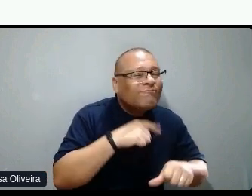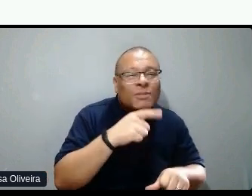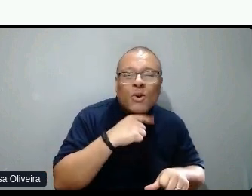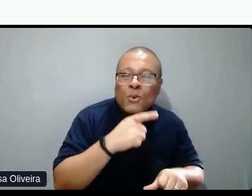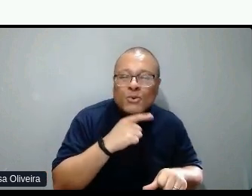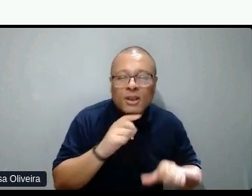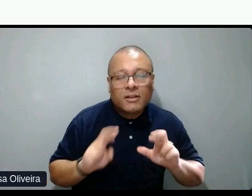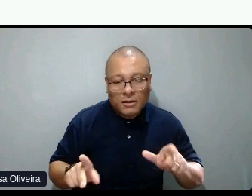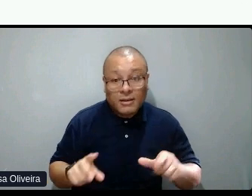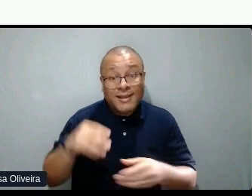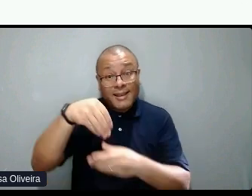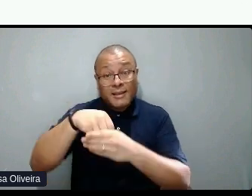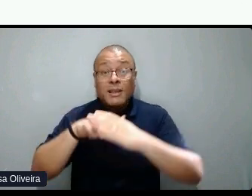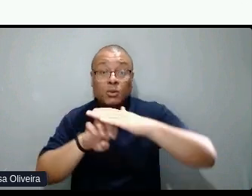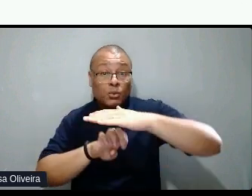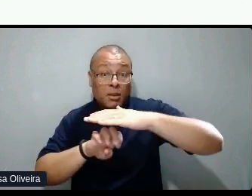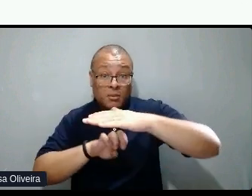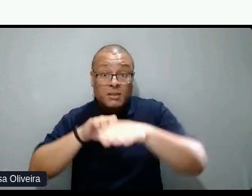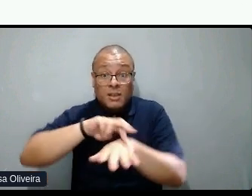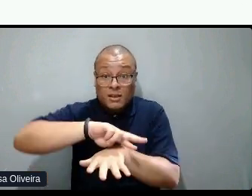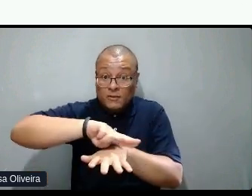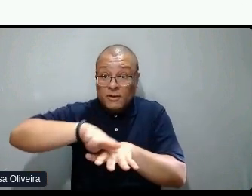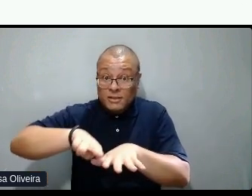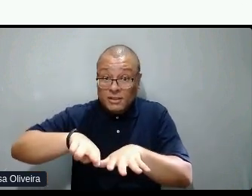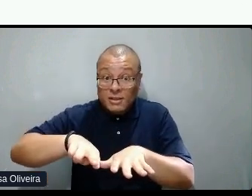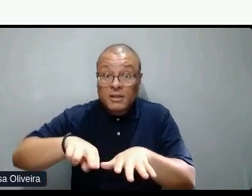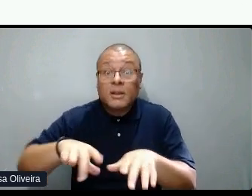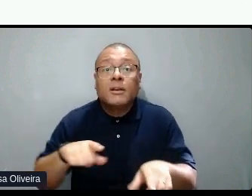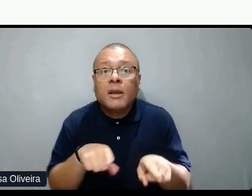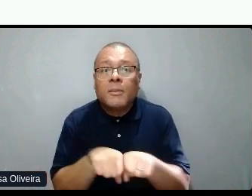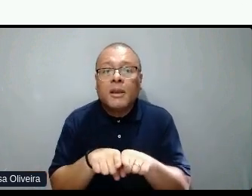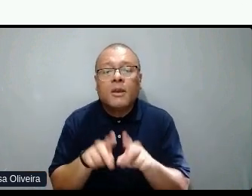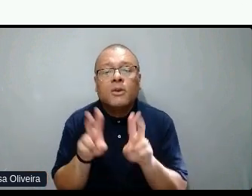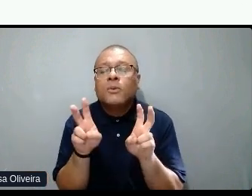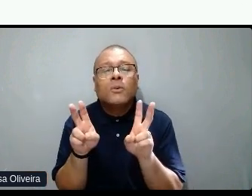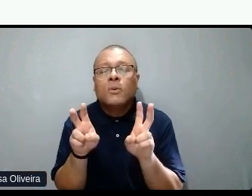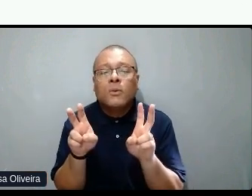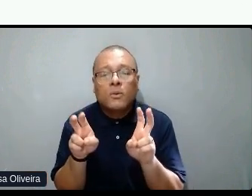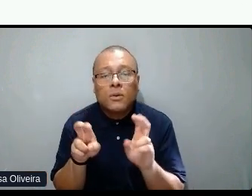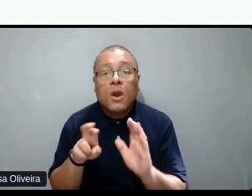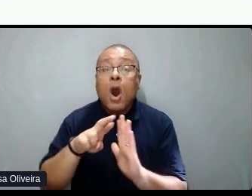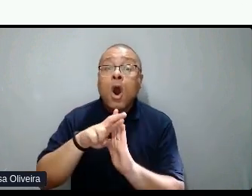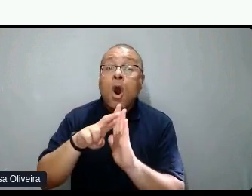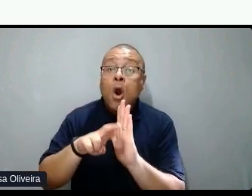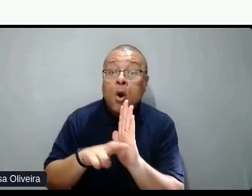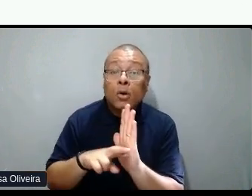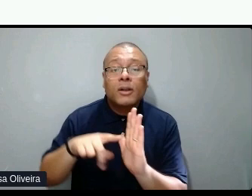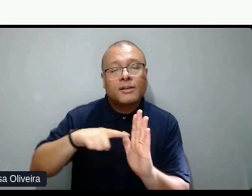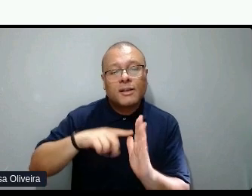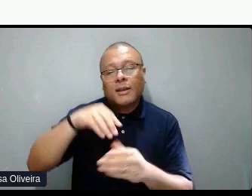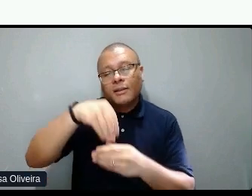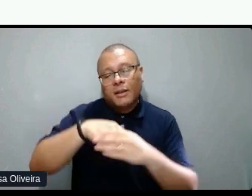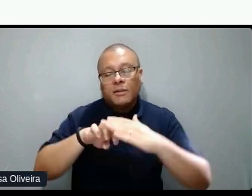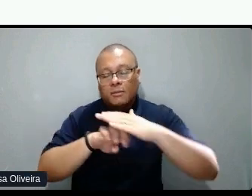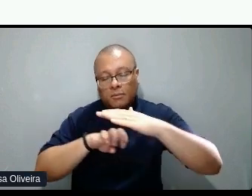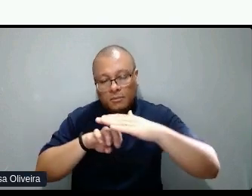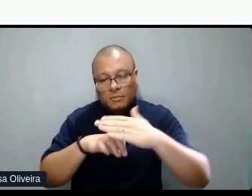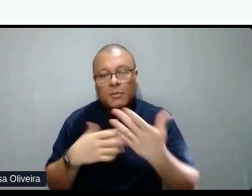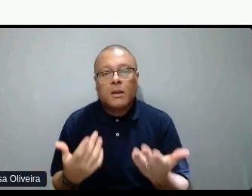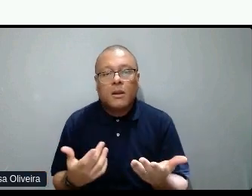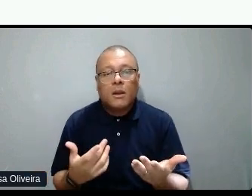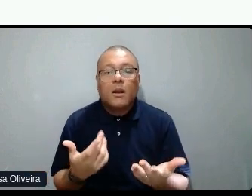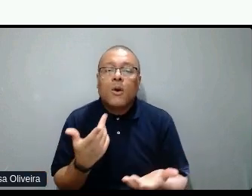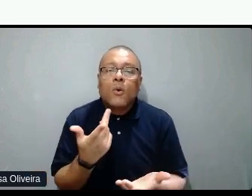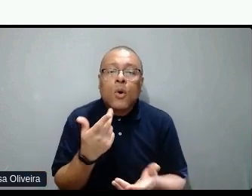And then there's organizational diversity. So organizational diversity is about what role do you have in the organization? What is the pay? What